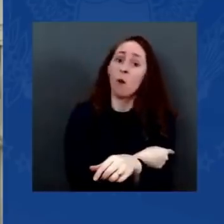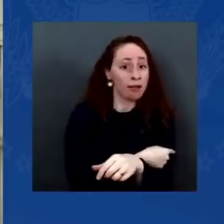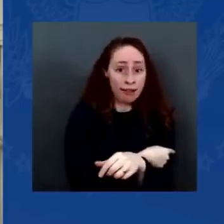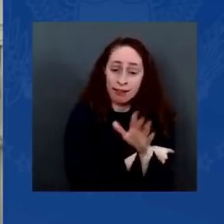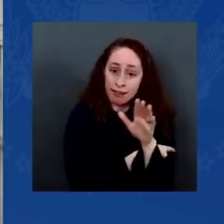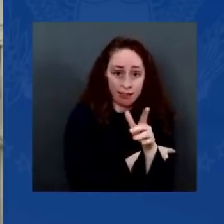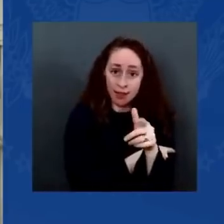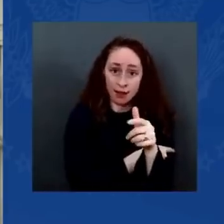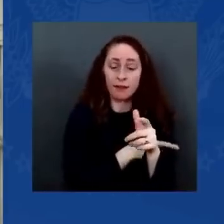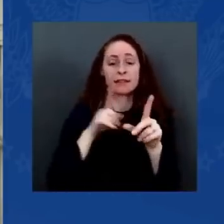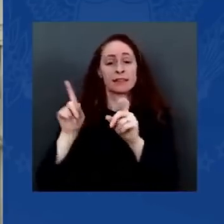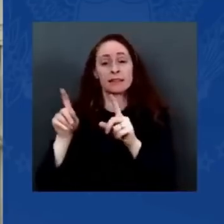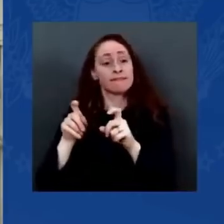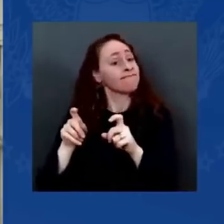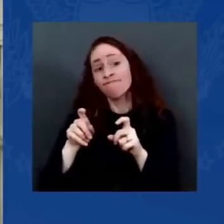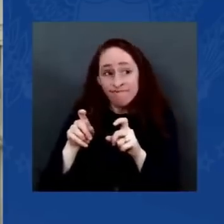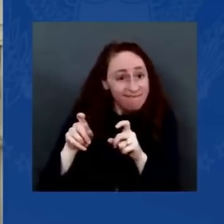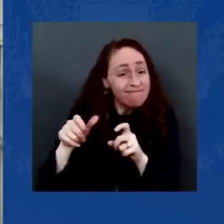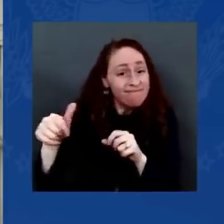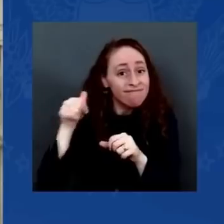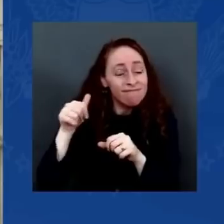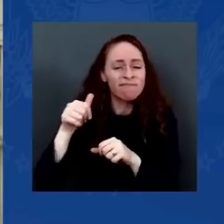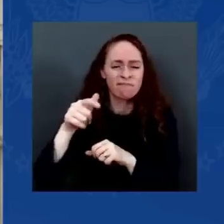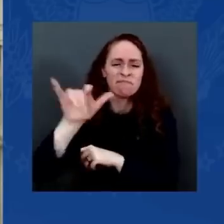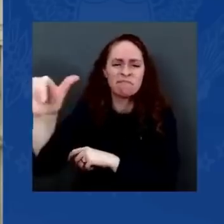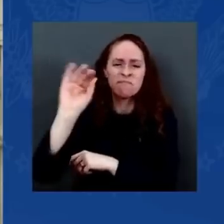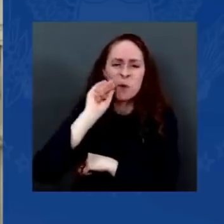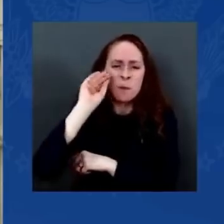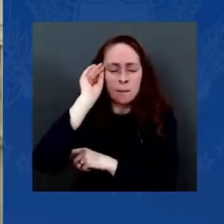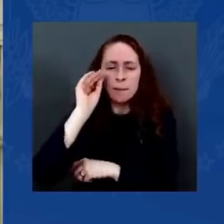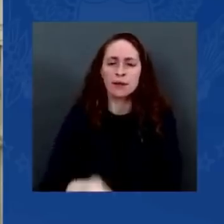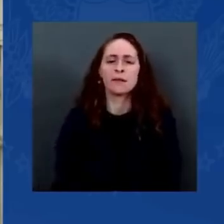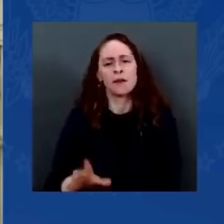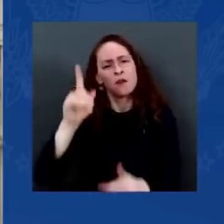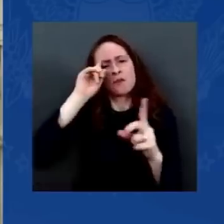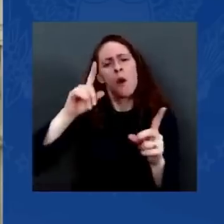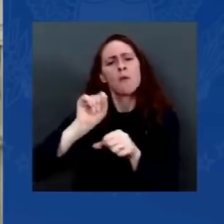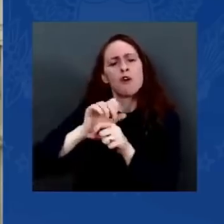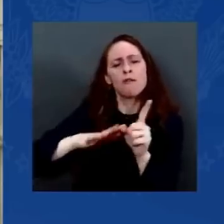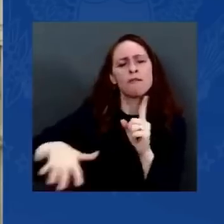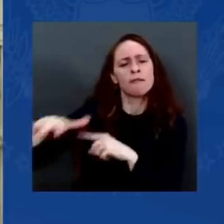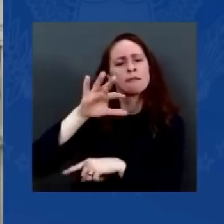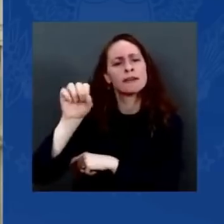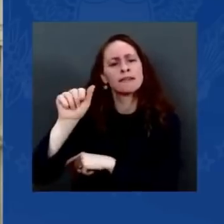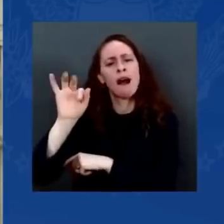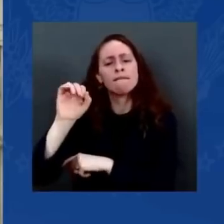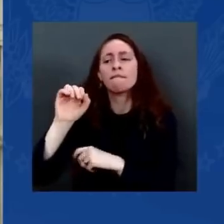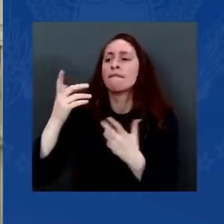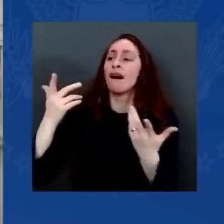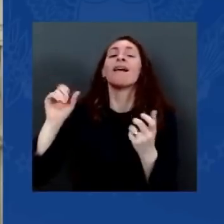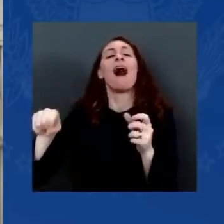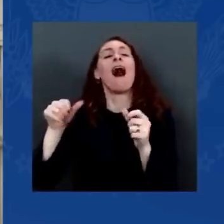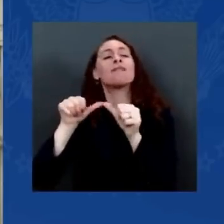safe, and keep workers safe will help keep businesses open. If people are vaccinated or tested, they're much less likely to get sick and